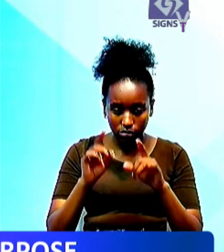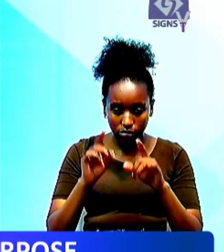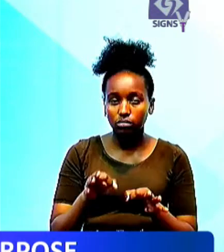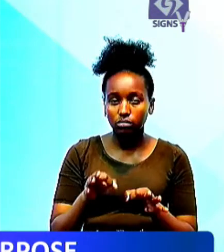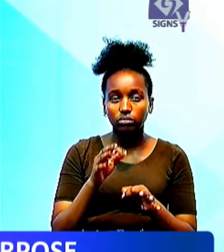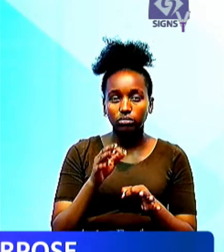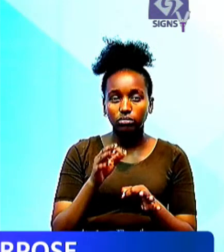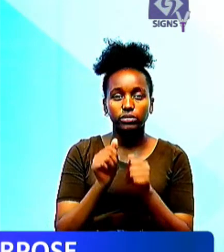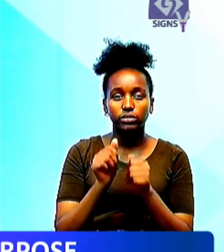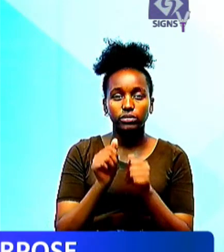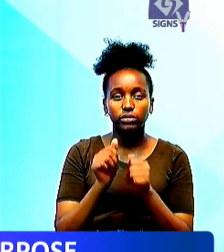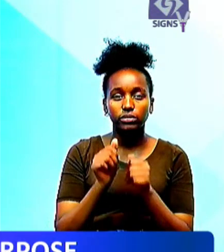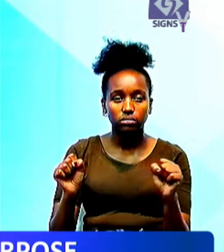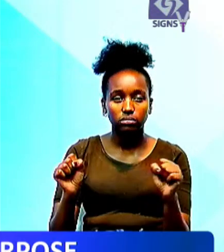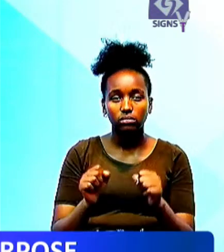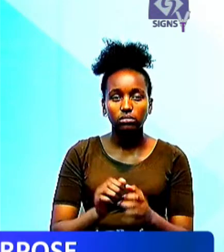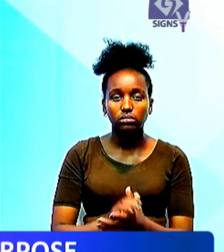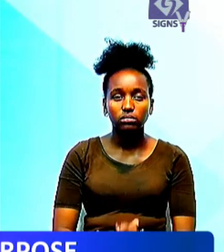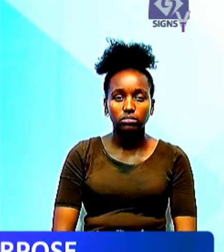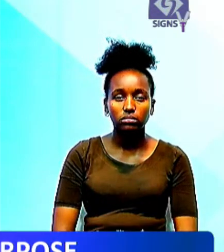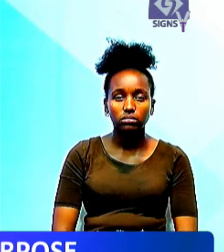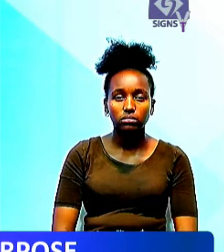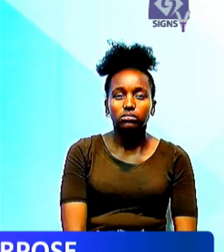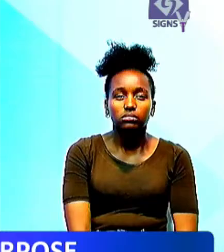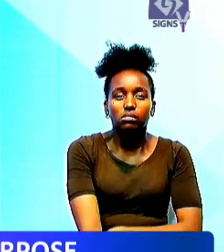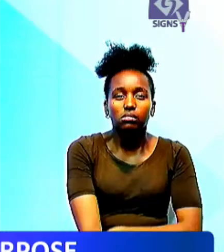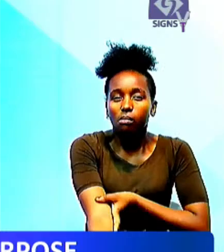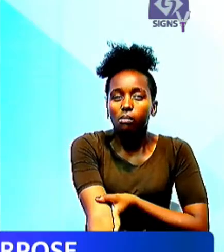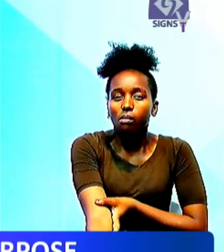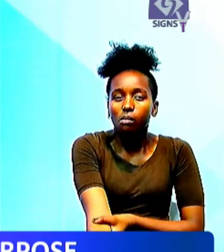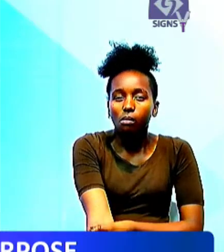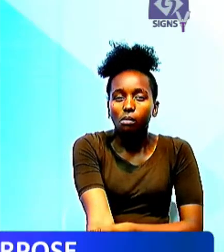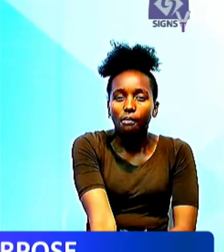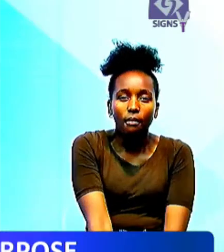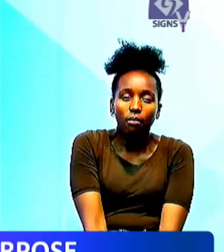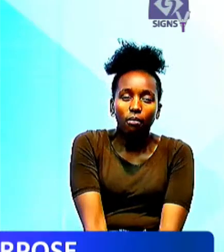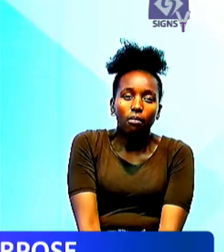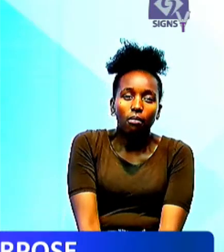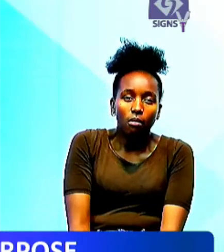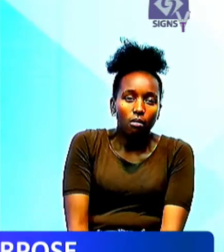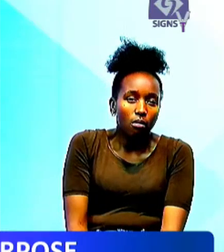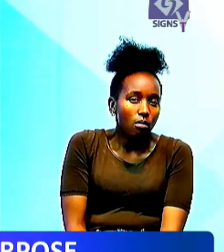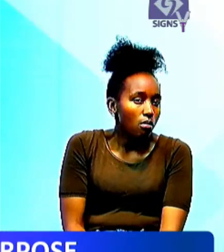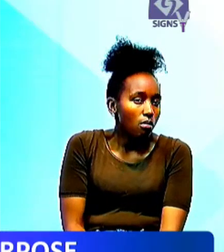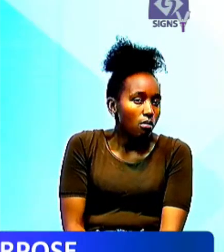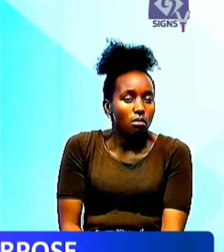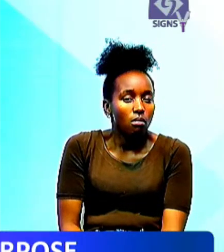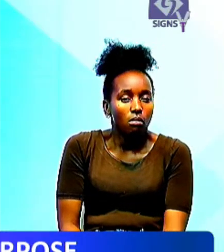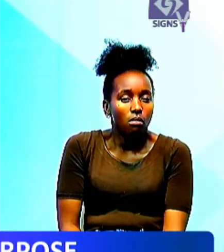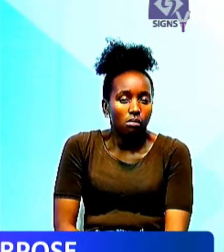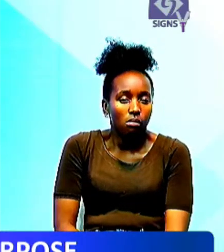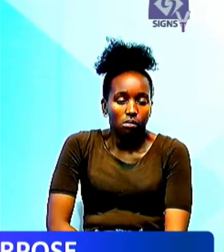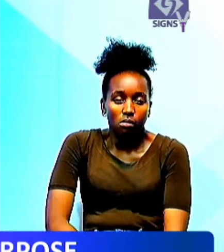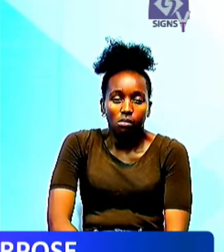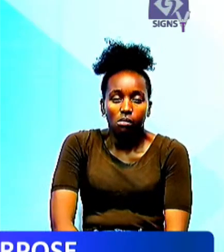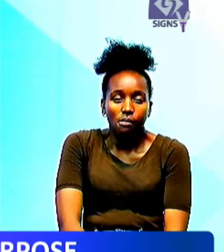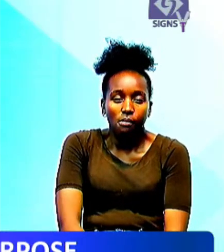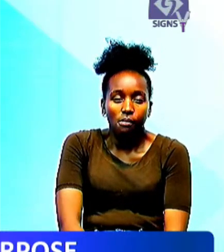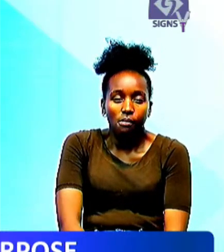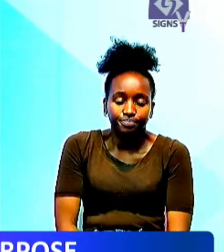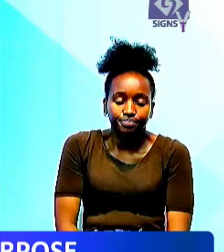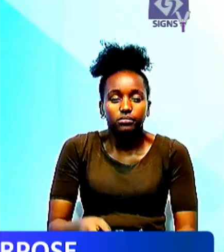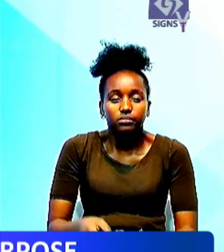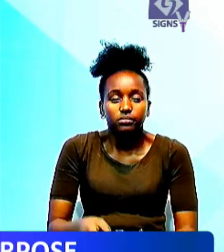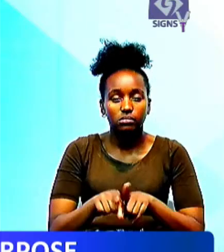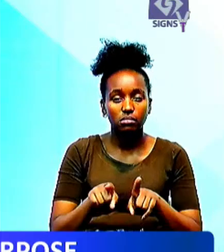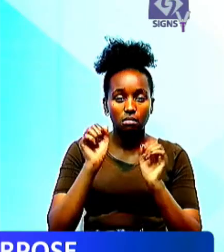side of taking loans? Because there are people who are sunk in debts. They are taking debts to service another, and that should be another topic we can handle here, to educate people